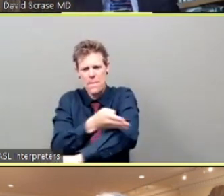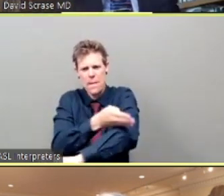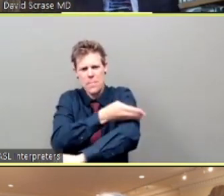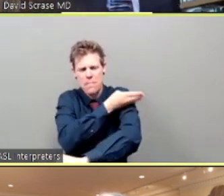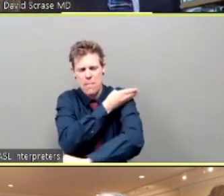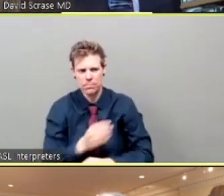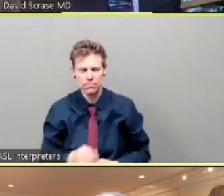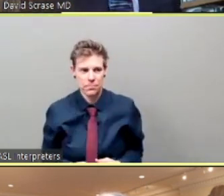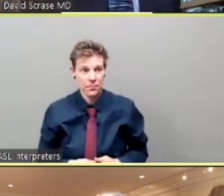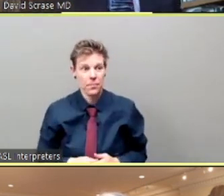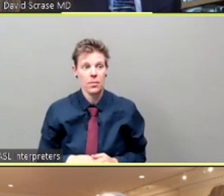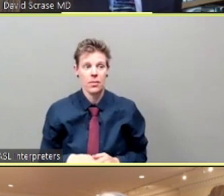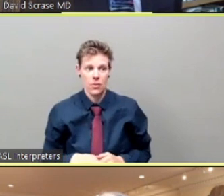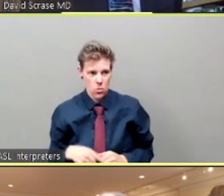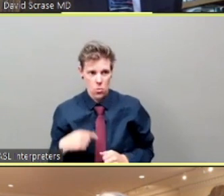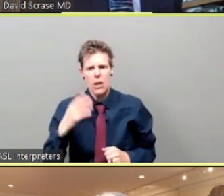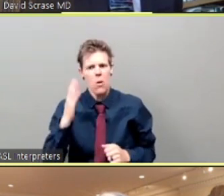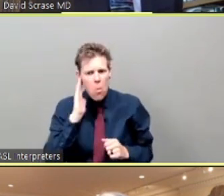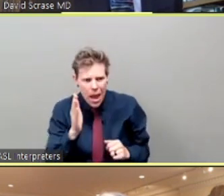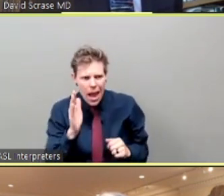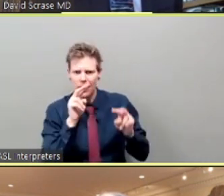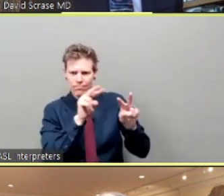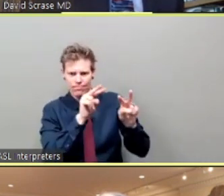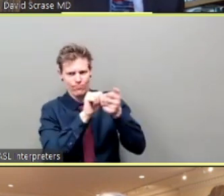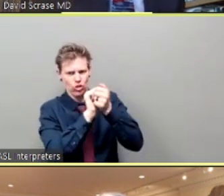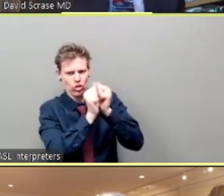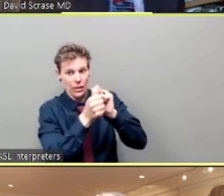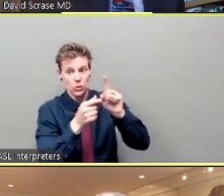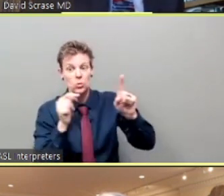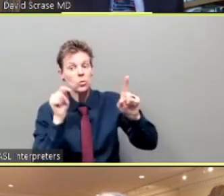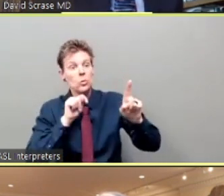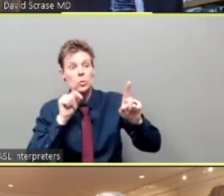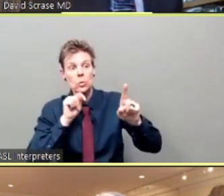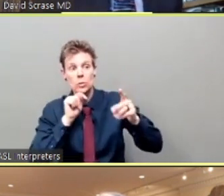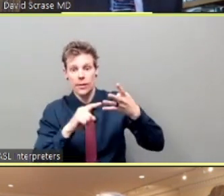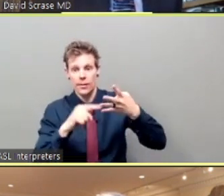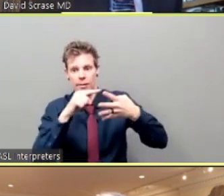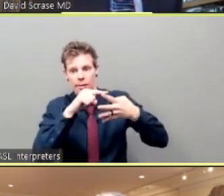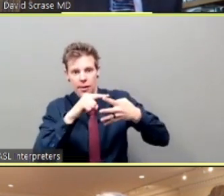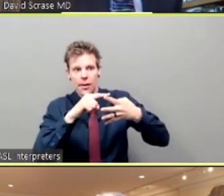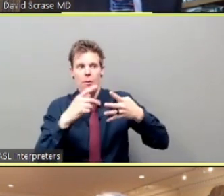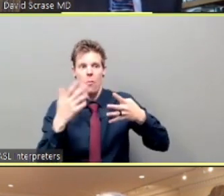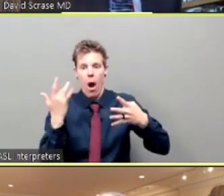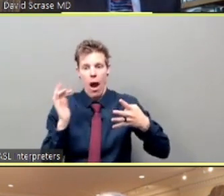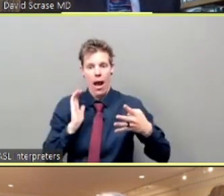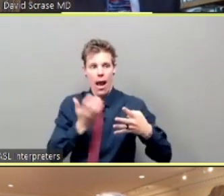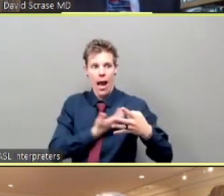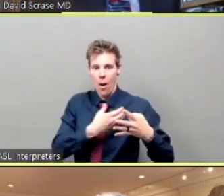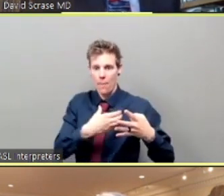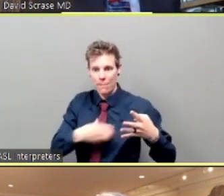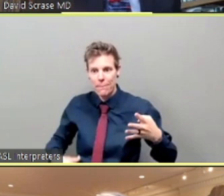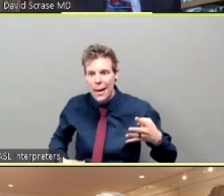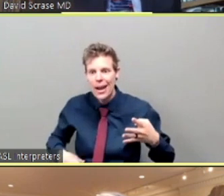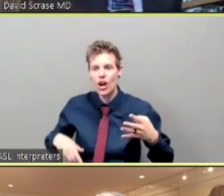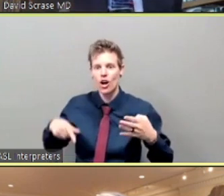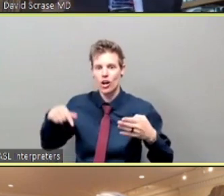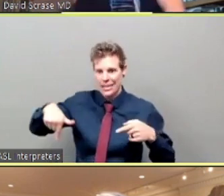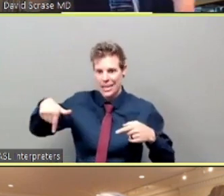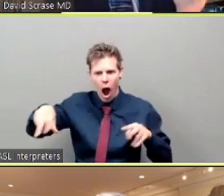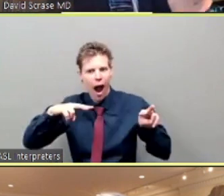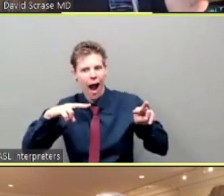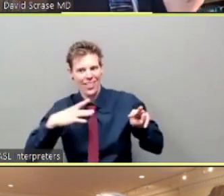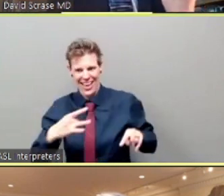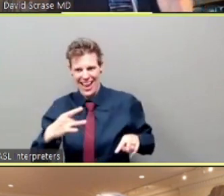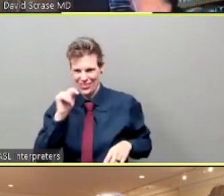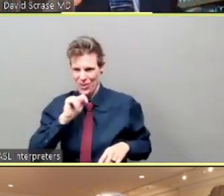demand item from mayor's councils and economic recovery council, on a less frequent basis. So once a county gets to turquoise, they'll